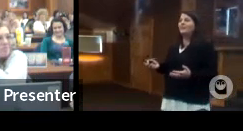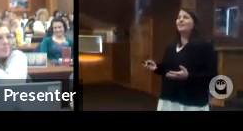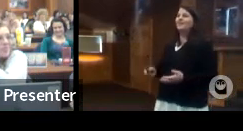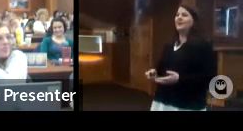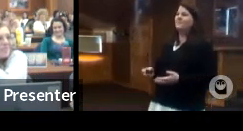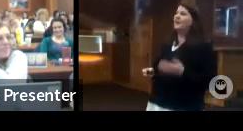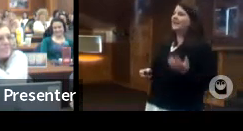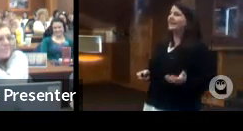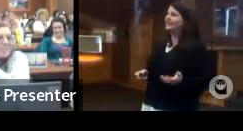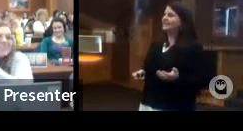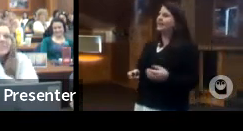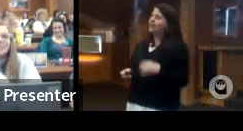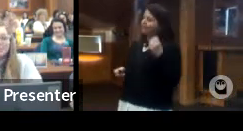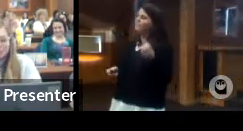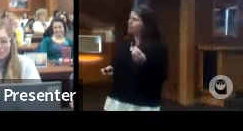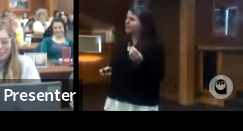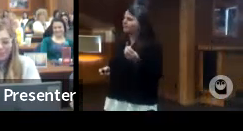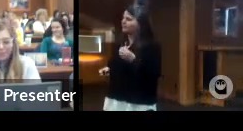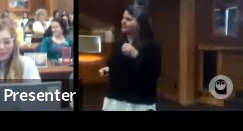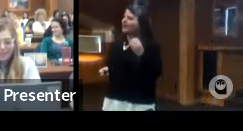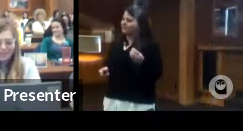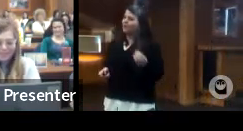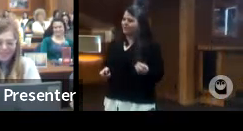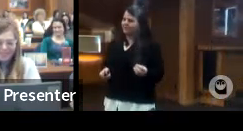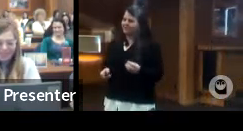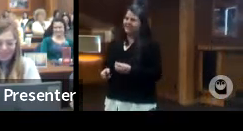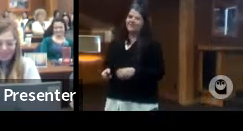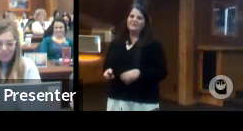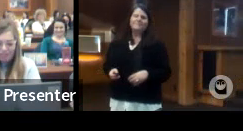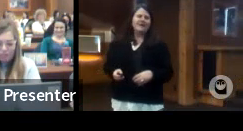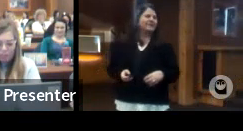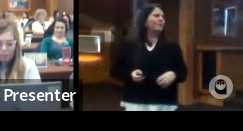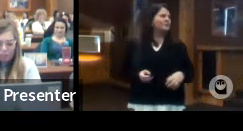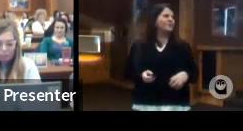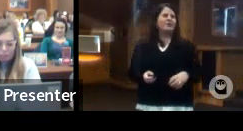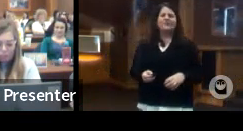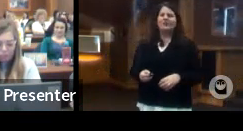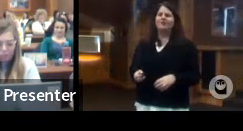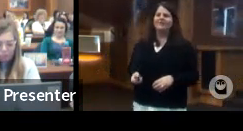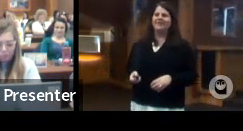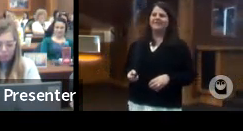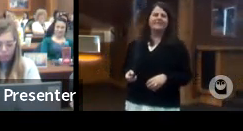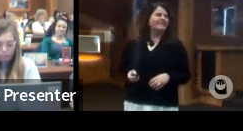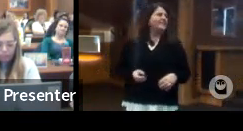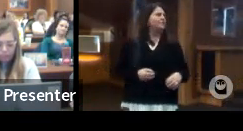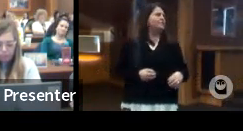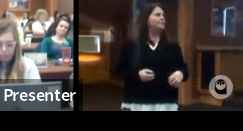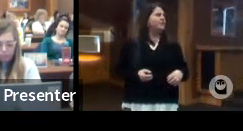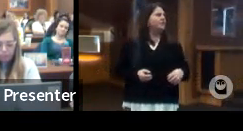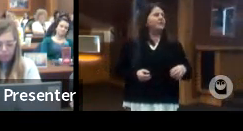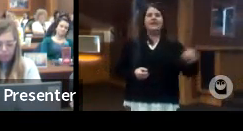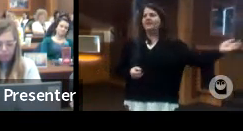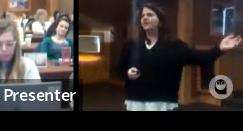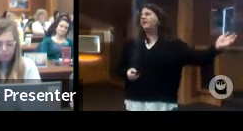us want to give up a kid, right? We have moments. We have moments. But there's always good ones to offset it. So